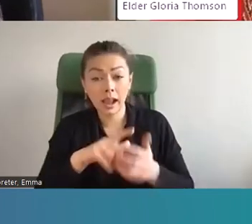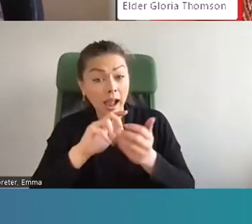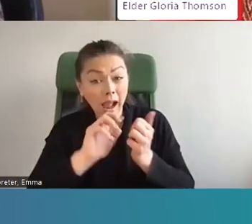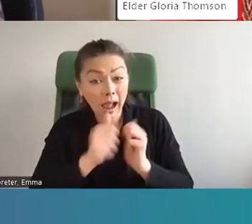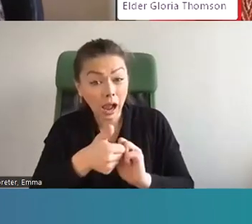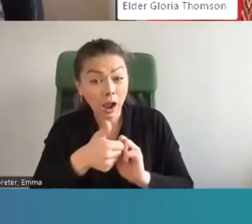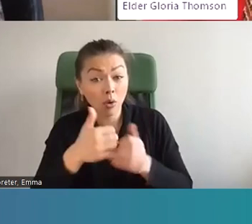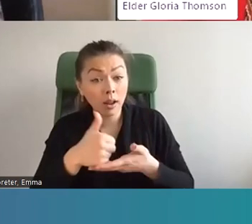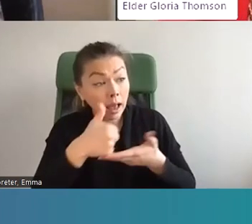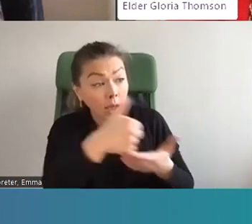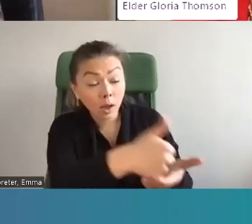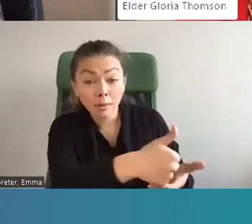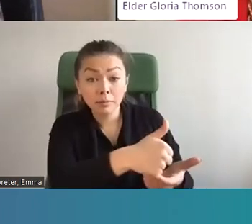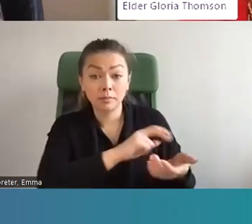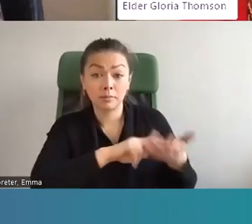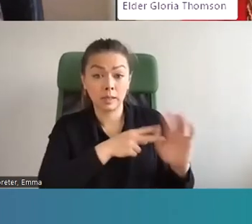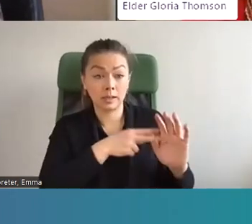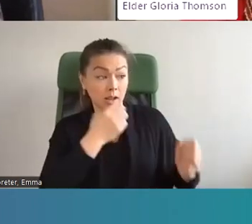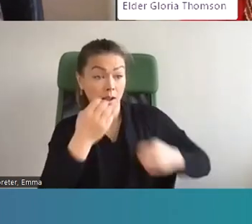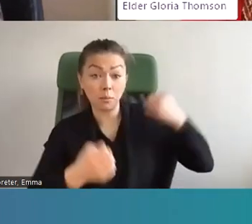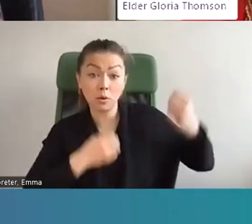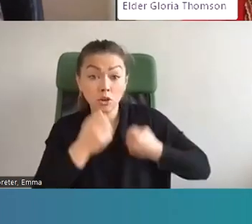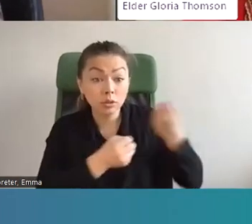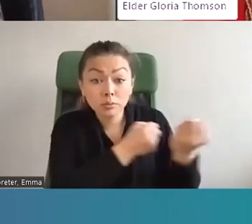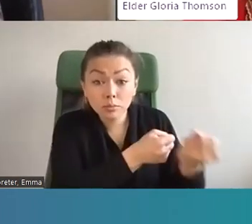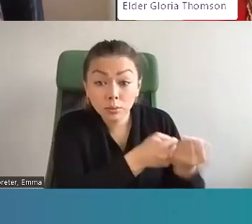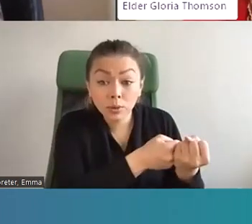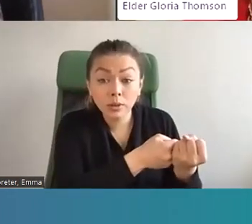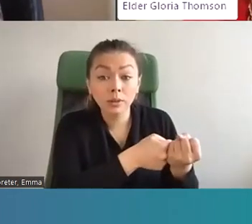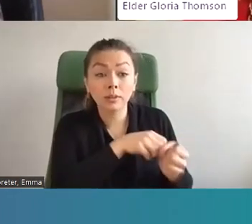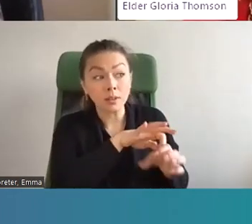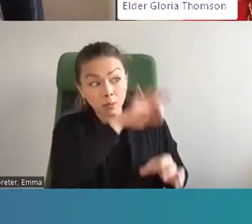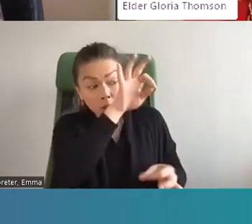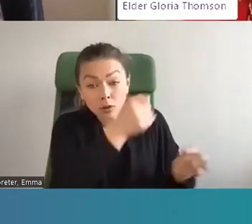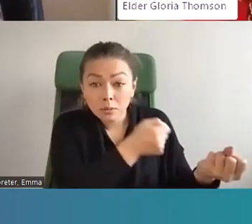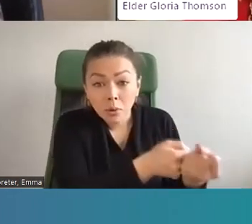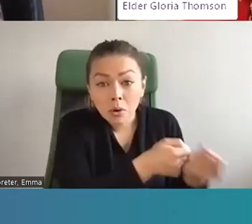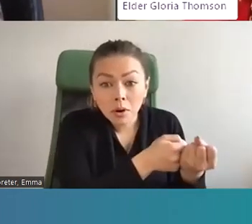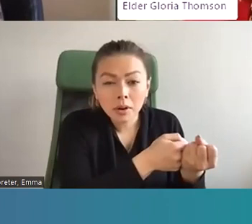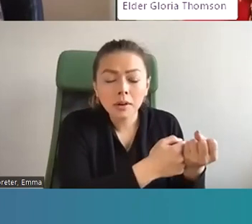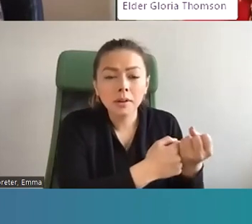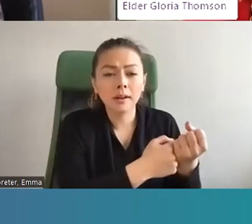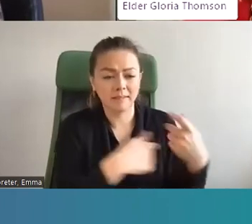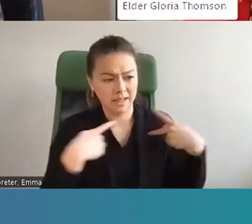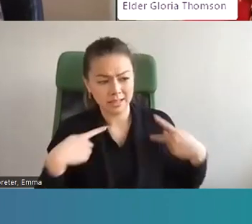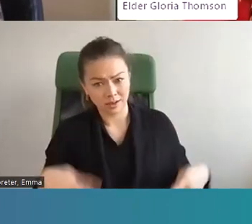it physically? Is it emotionally? Is it spiritually? all these,